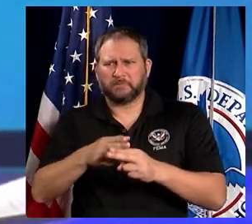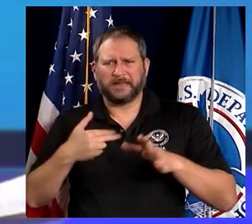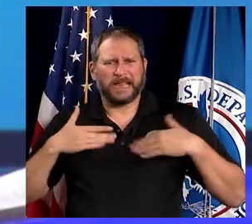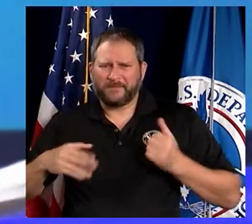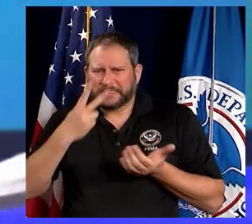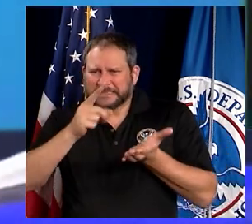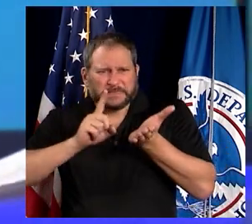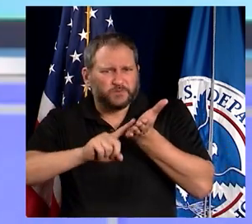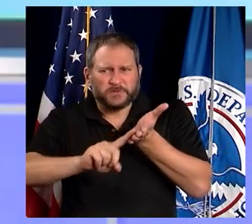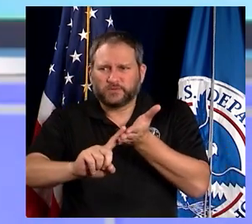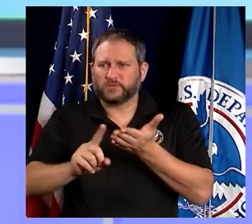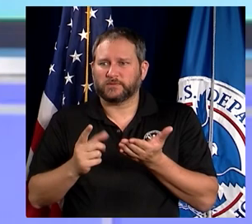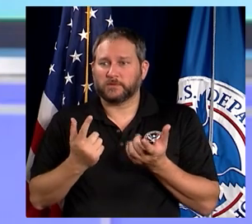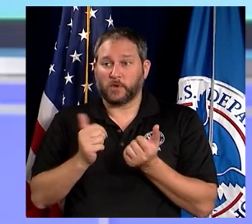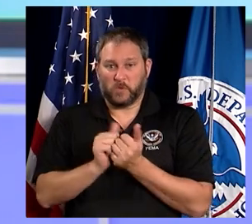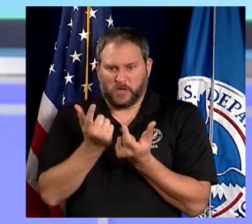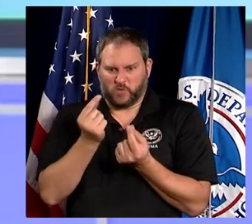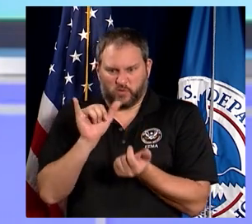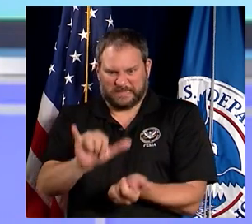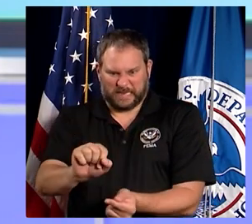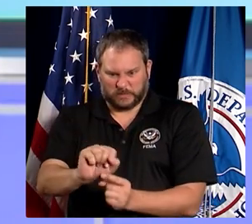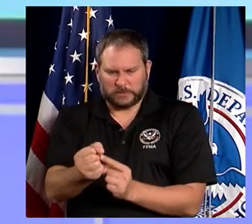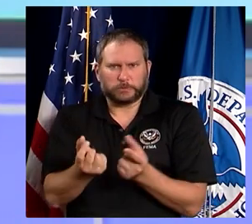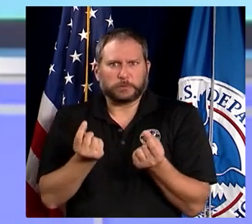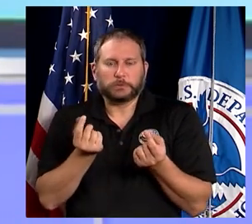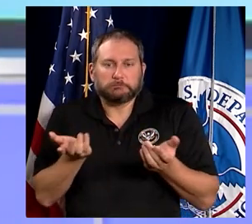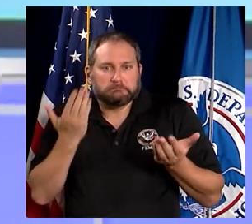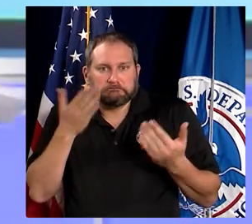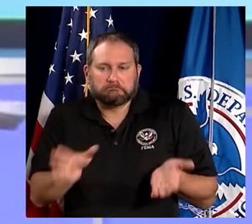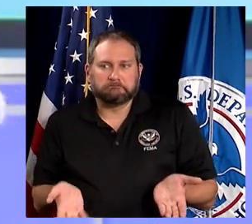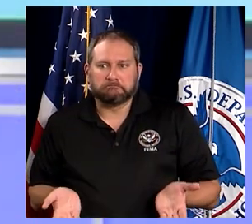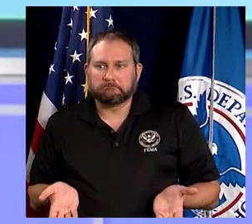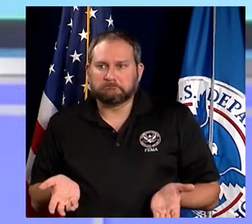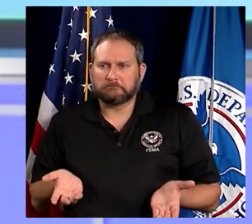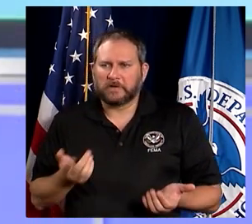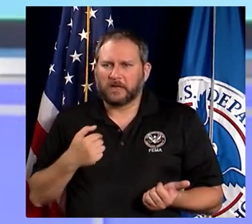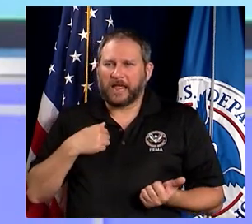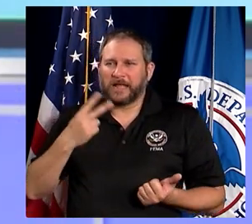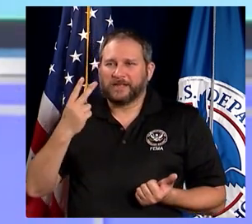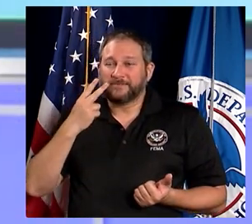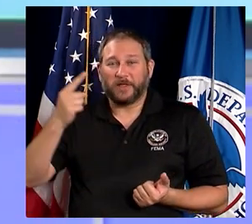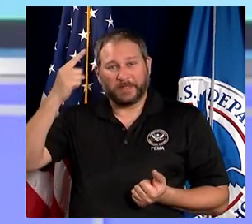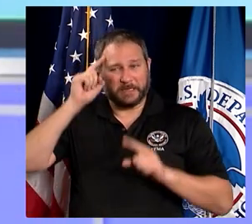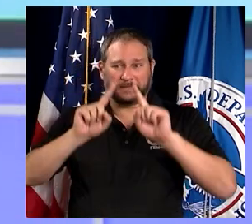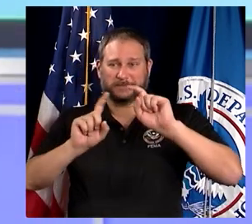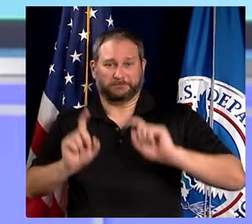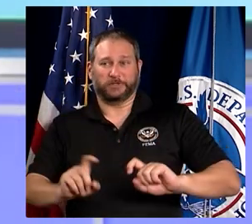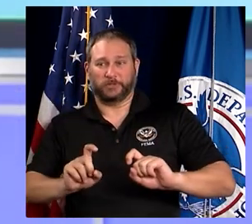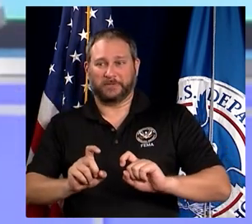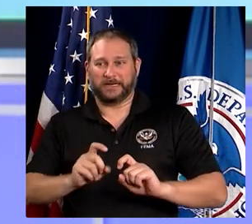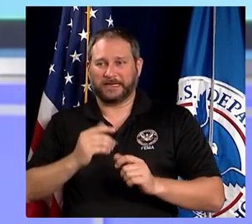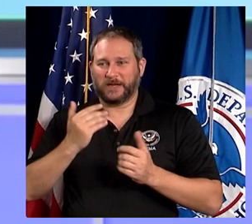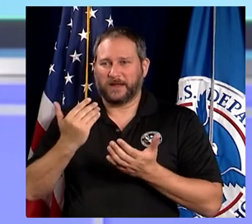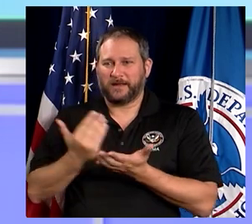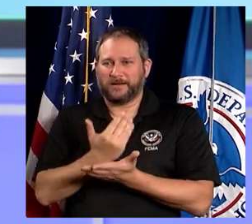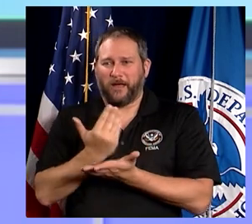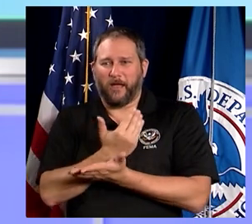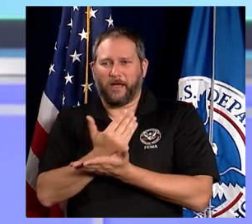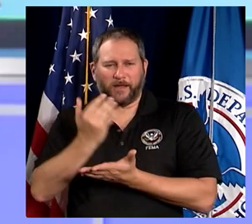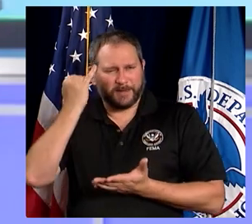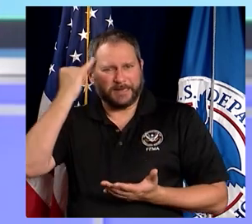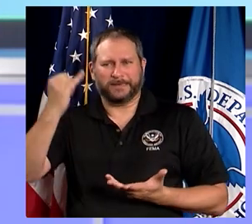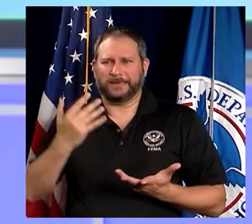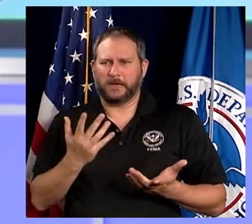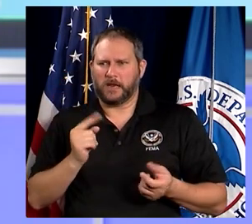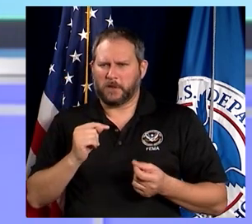that case. I've seen sort of thought experiment novel kind of, you know, approaches to this of thinking about what it would look like and